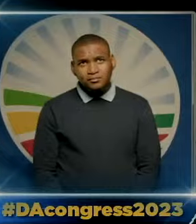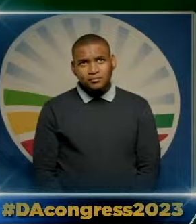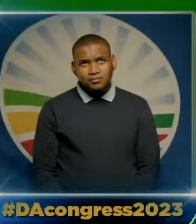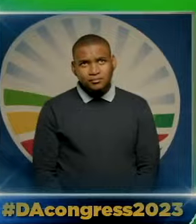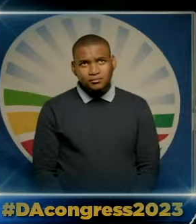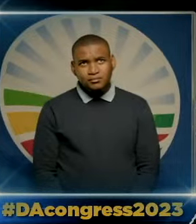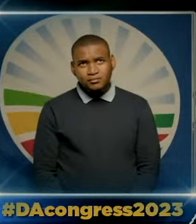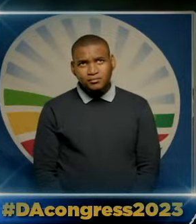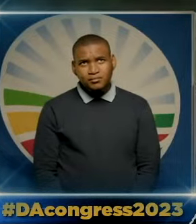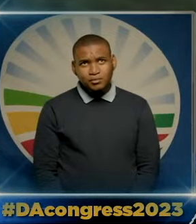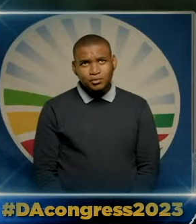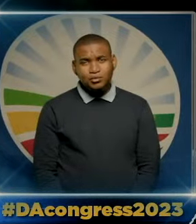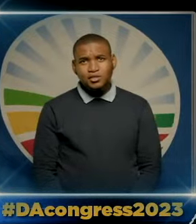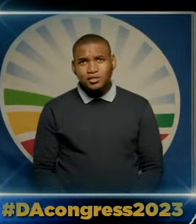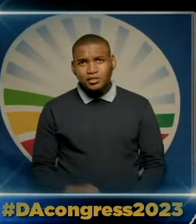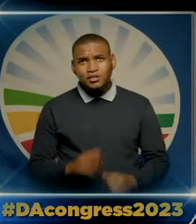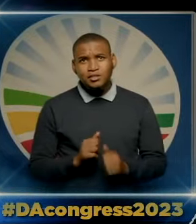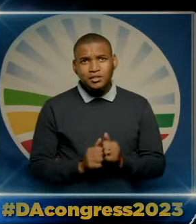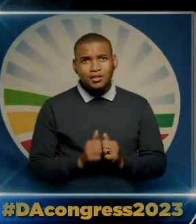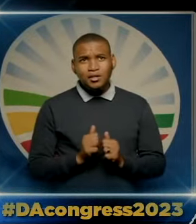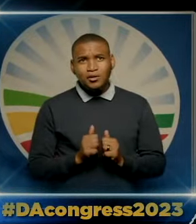with us.